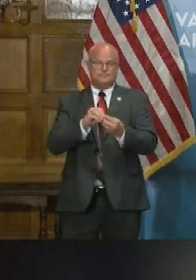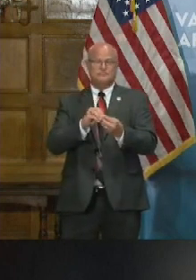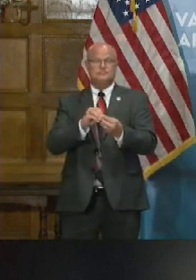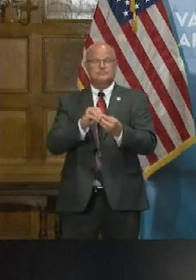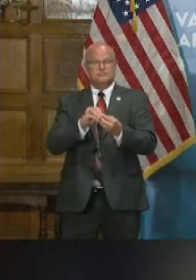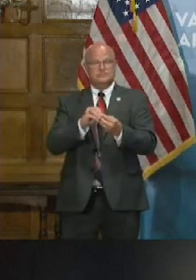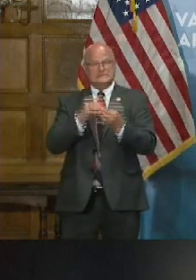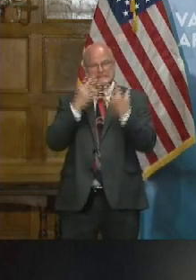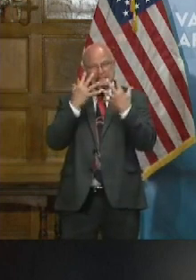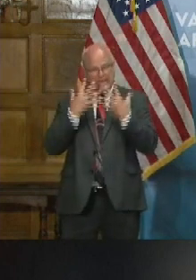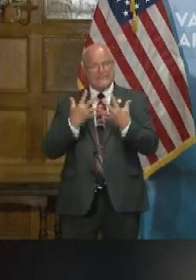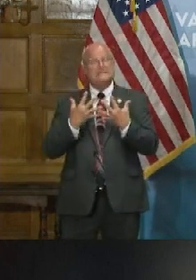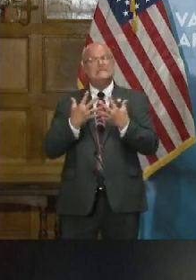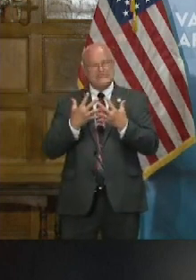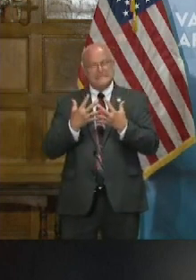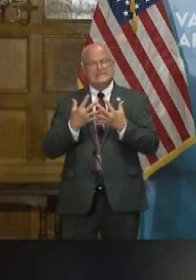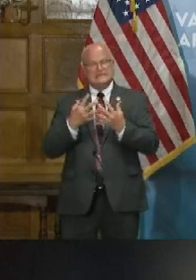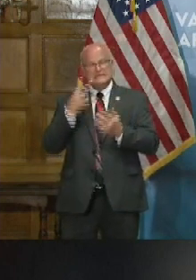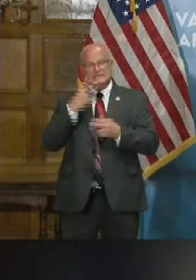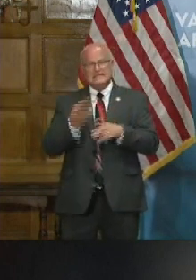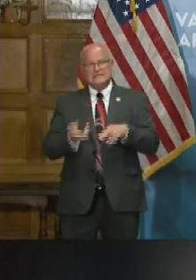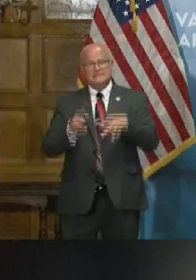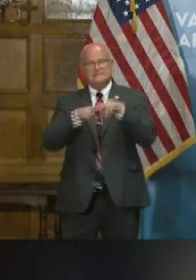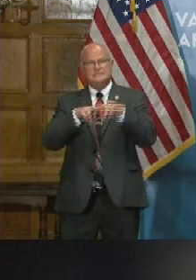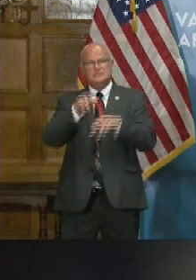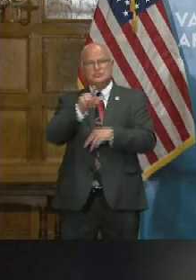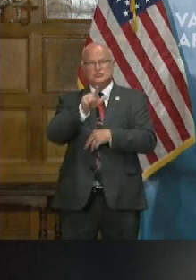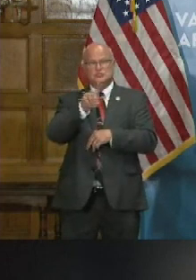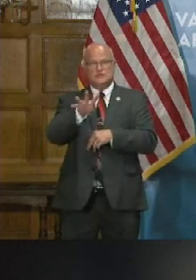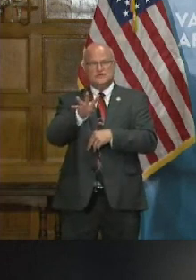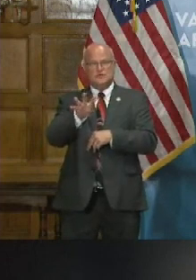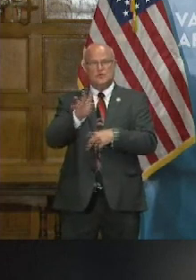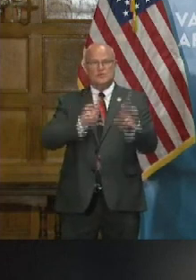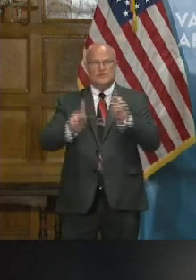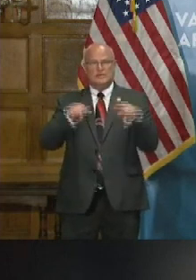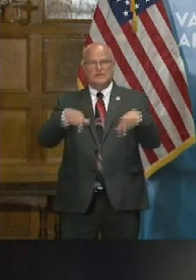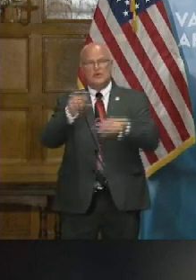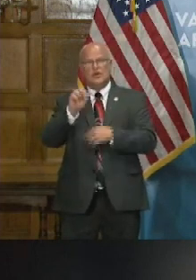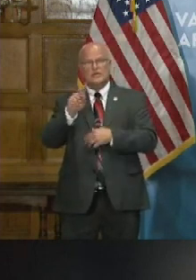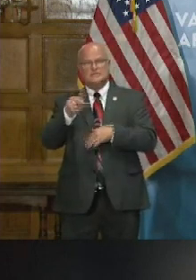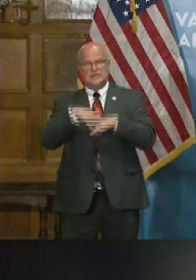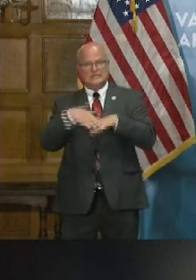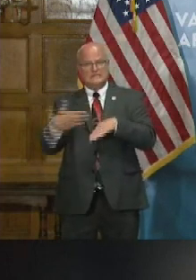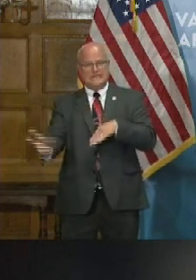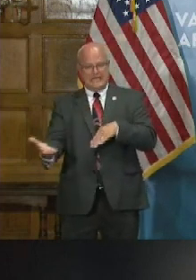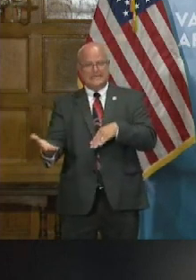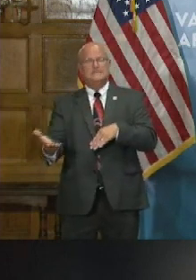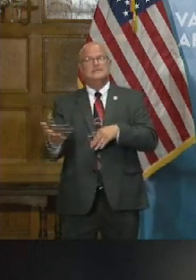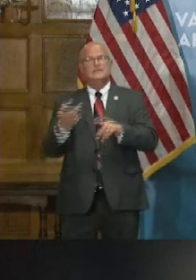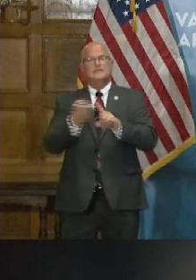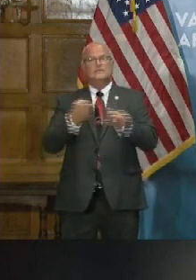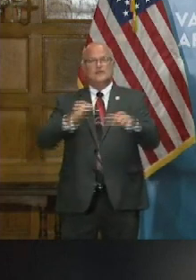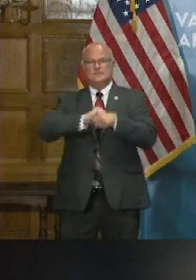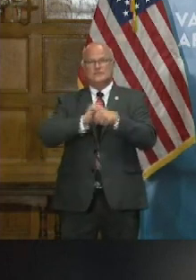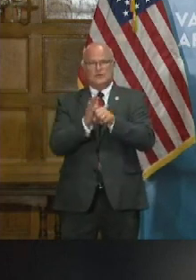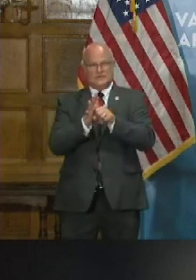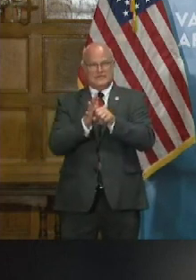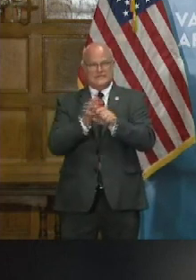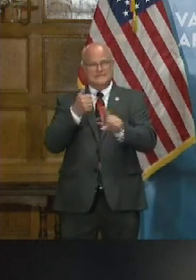very sad to see 24 additional Arkansans that have succumbed as a result